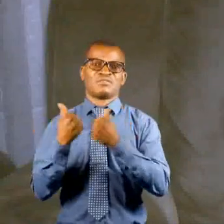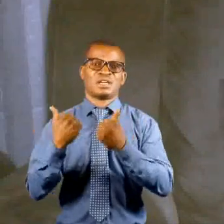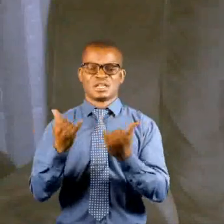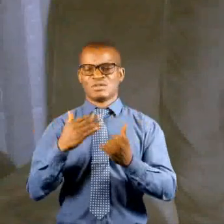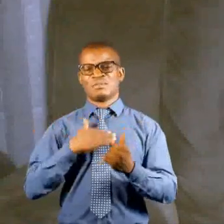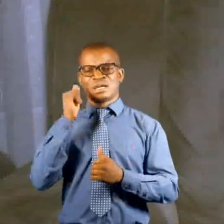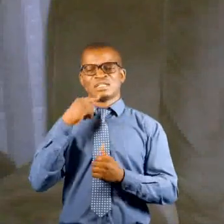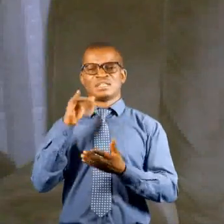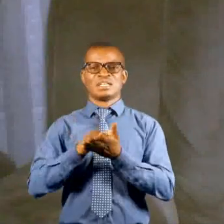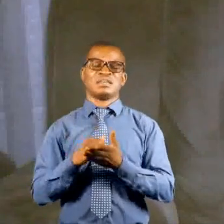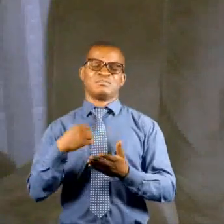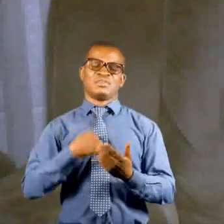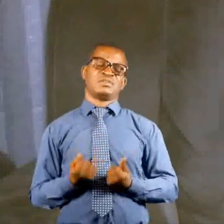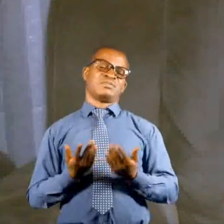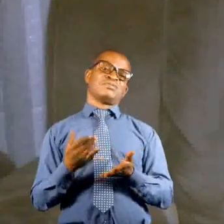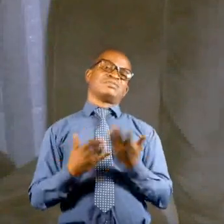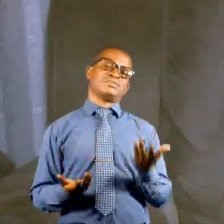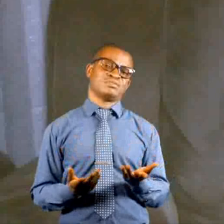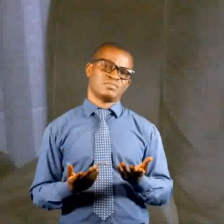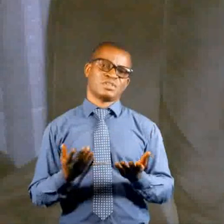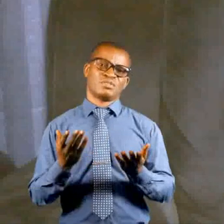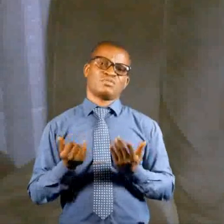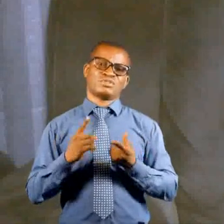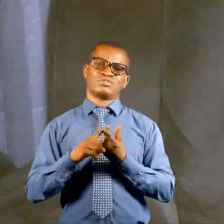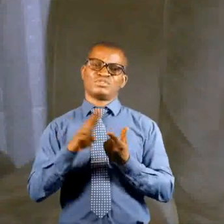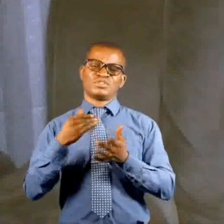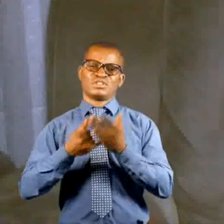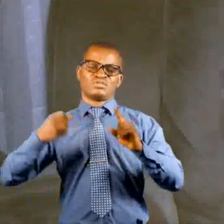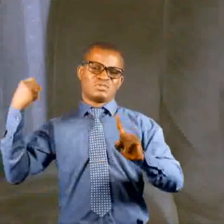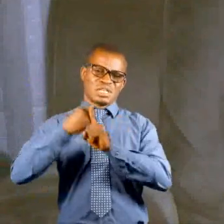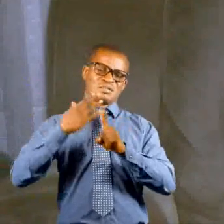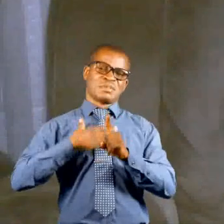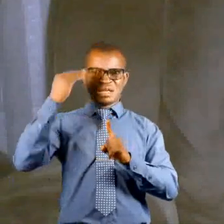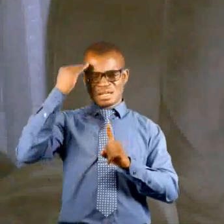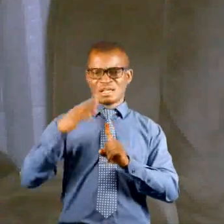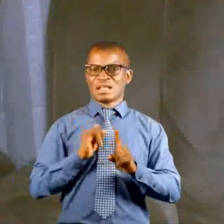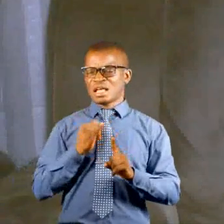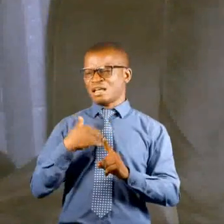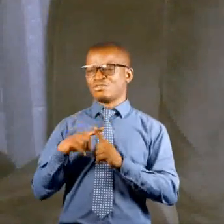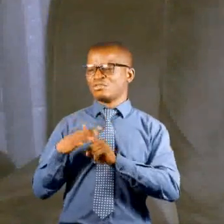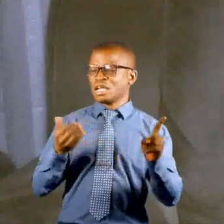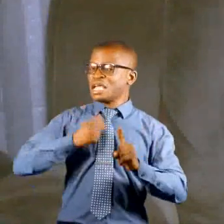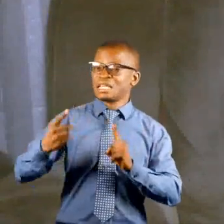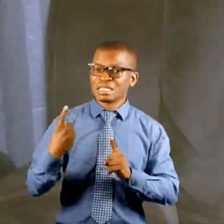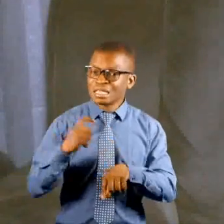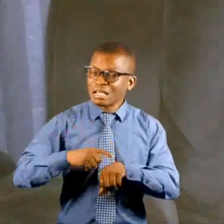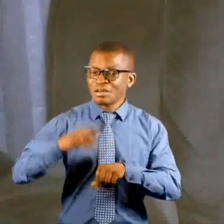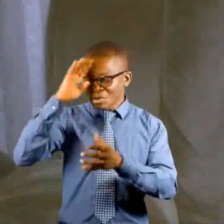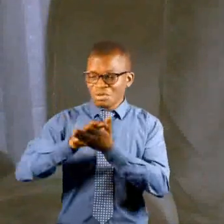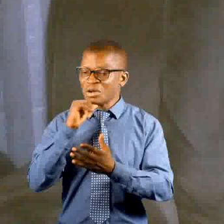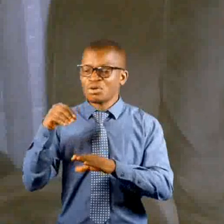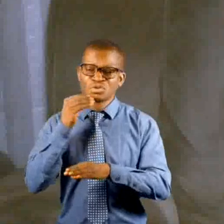mouth is saying it's me that caused everything. She wanted to use a bottle and break my head. It's me that I run. She anytime her husband is not at